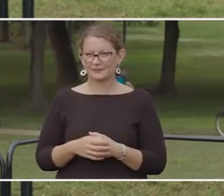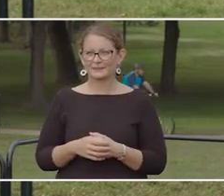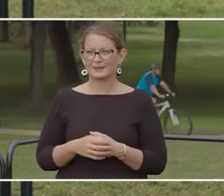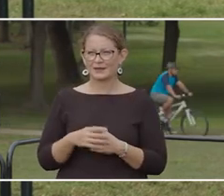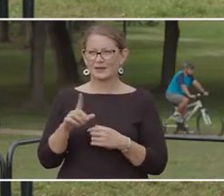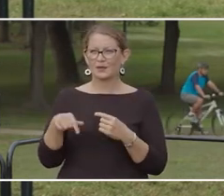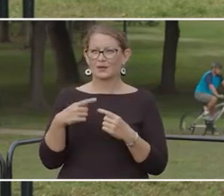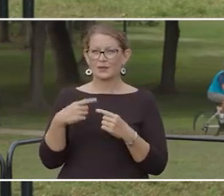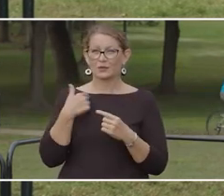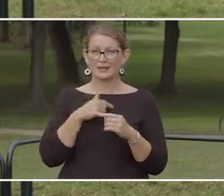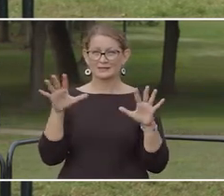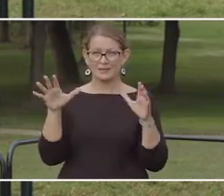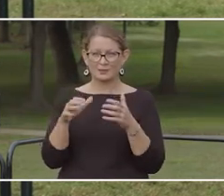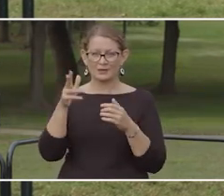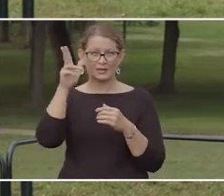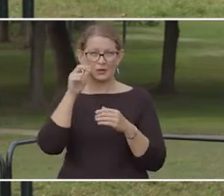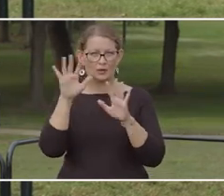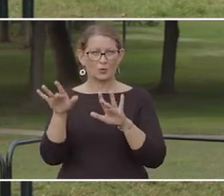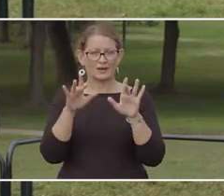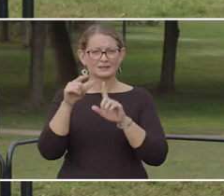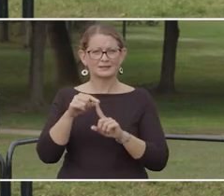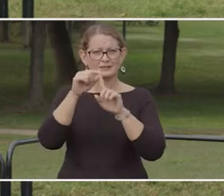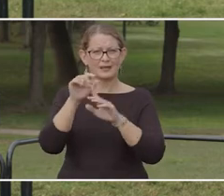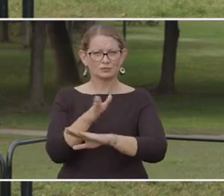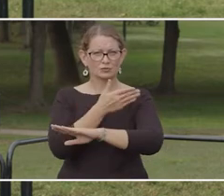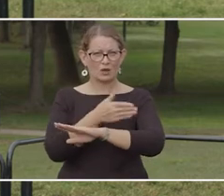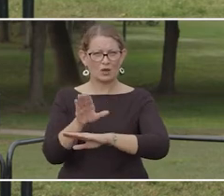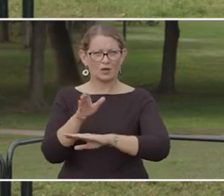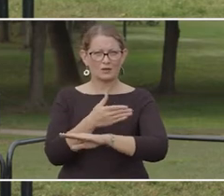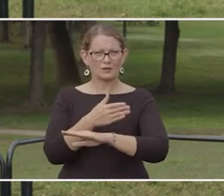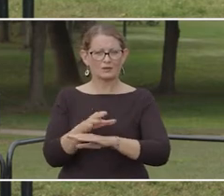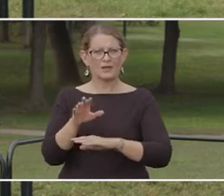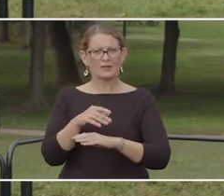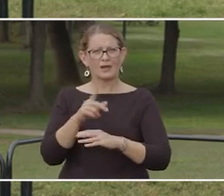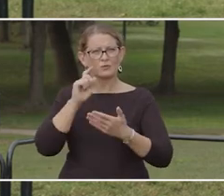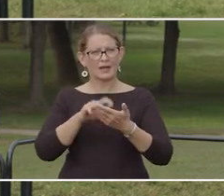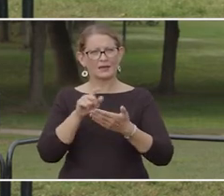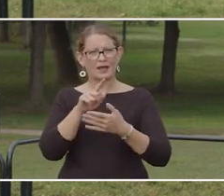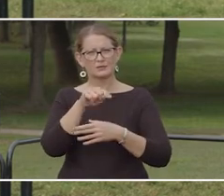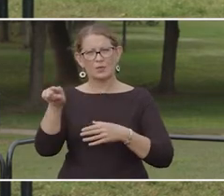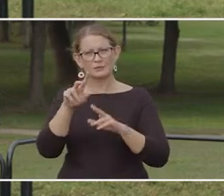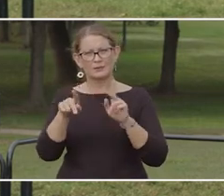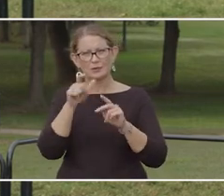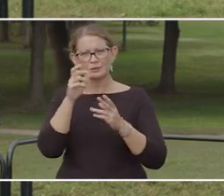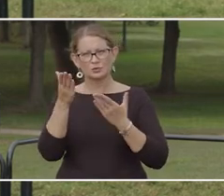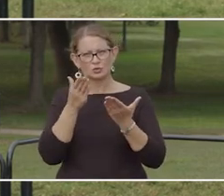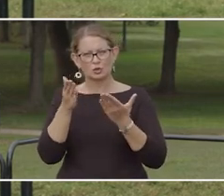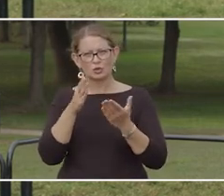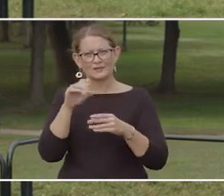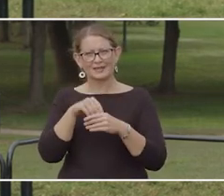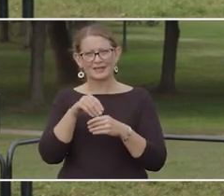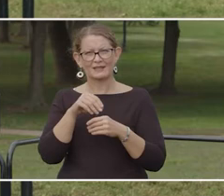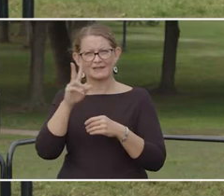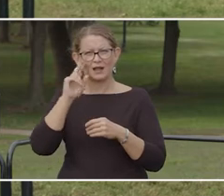As we assemble, you'll hear a recording of a special song that recognizes those who served in Vietnam called "The